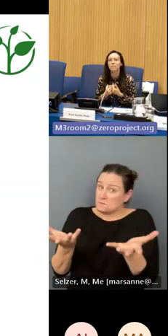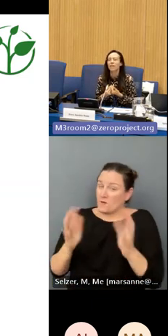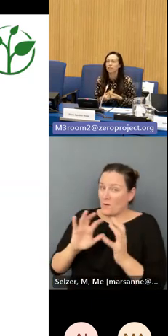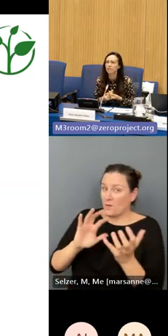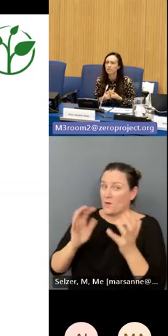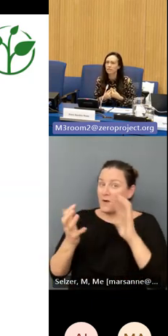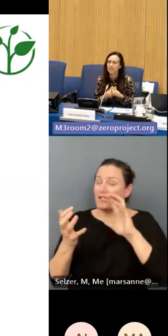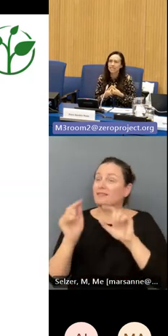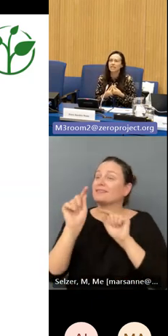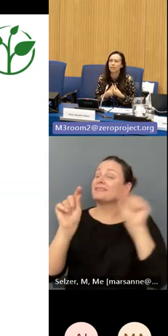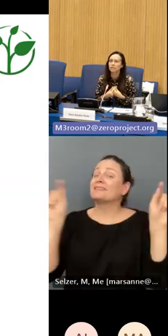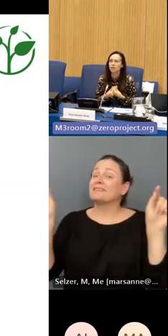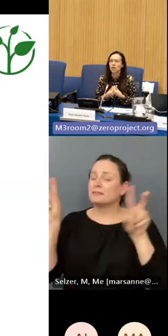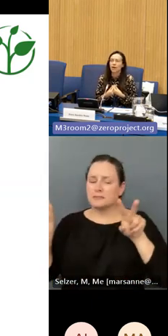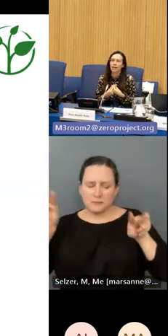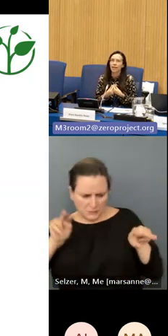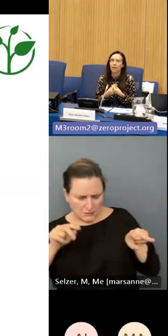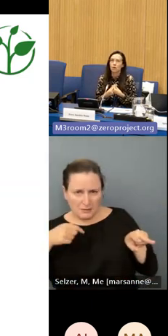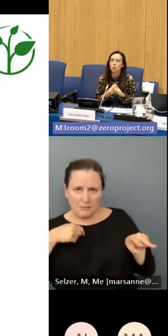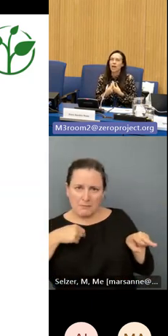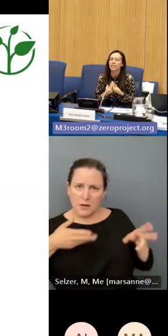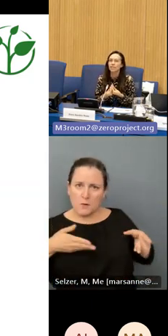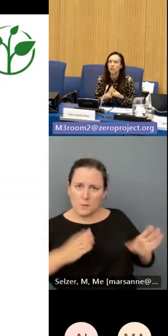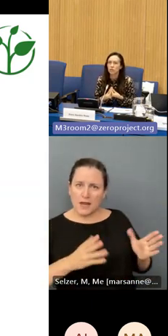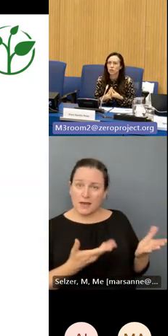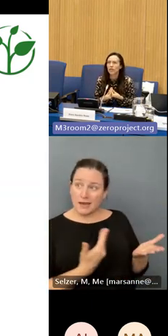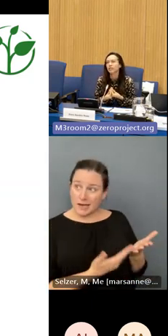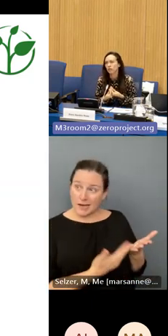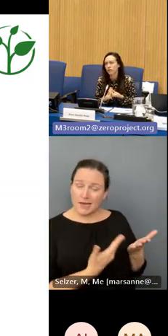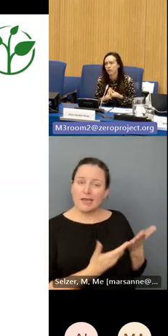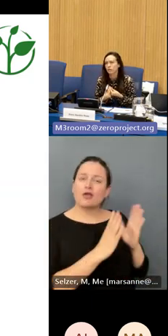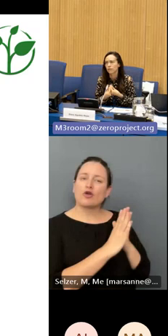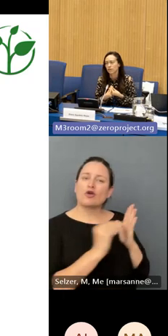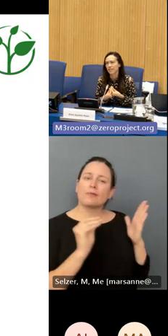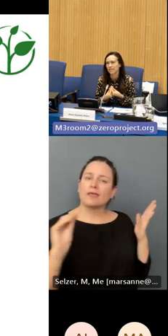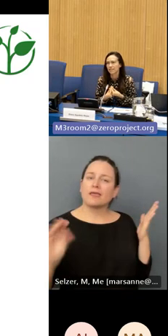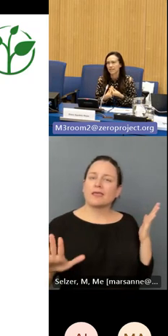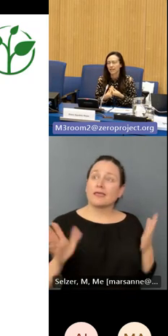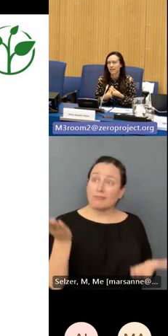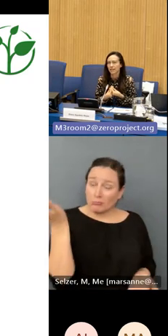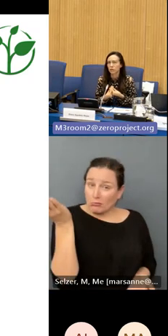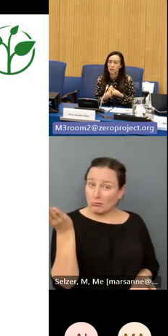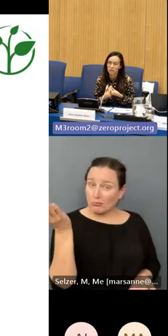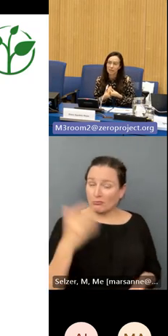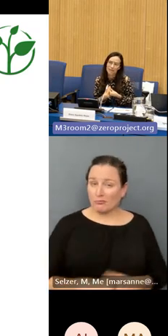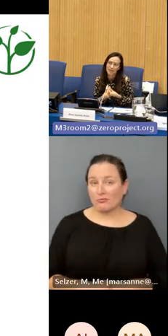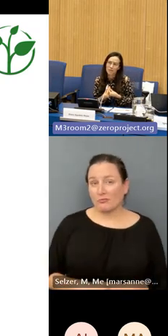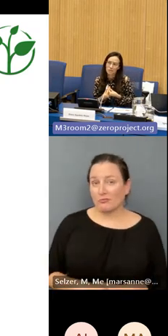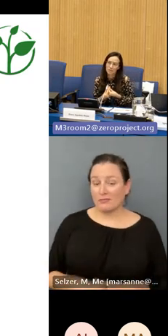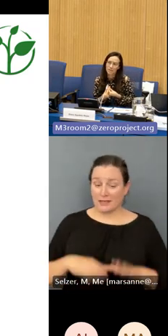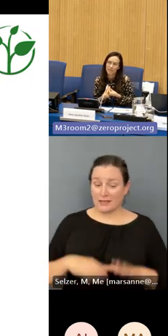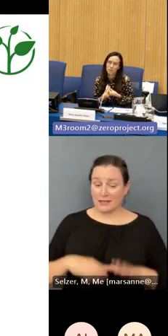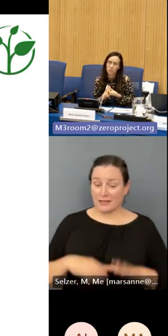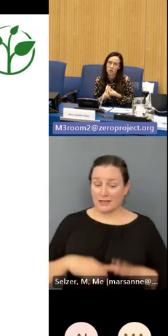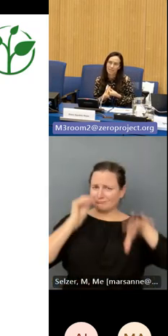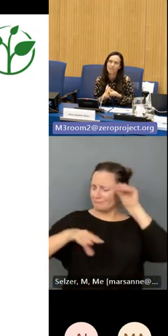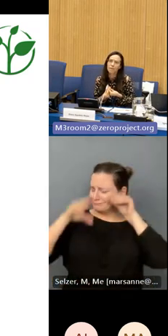kind of methods or these kind of ways to get to learning for the kids. Because sometimes that